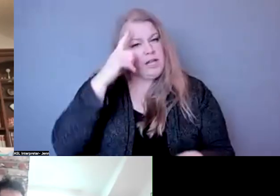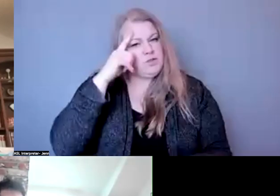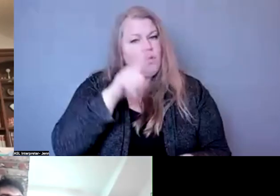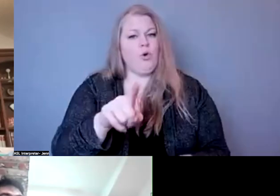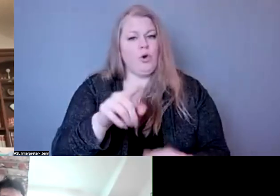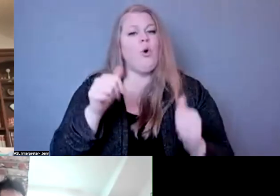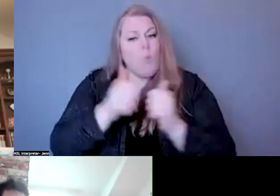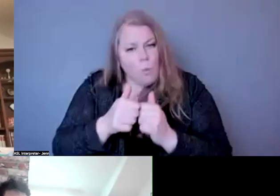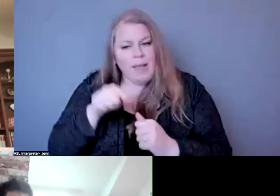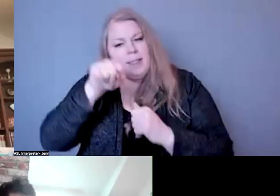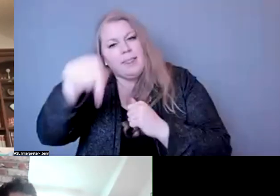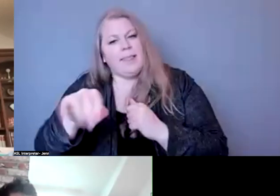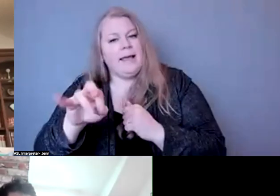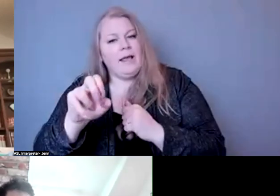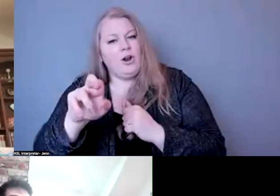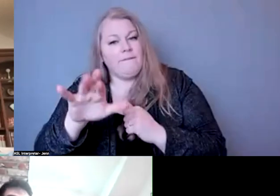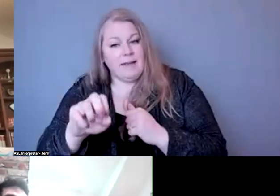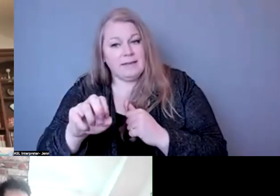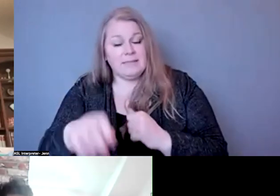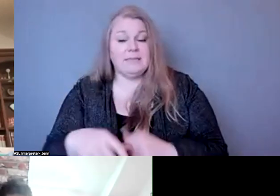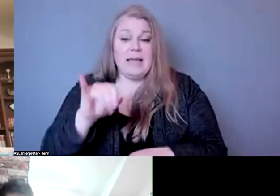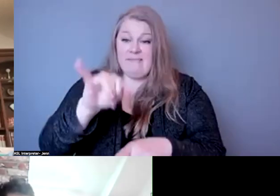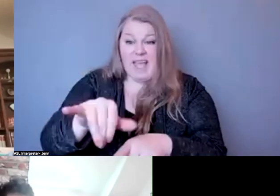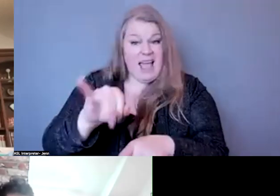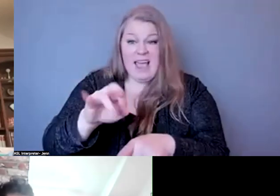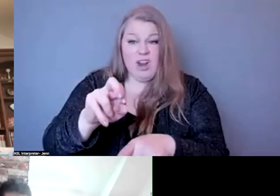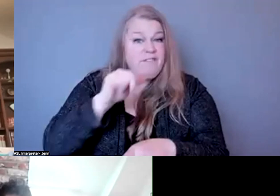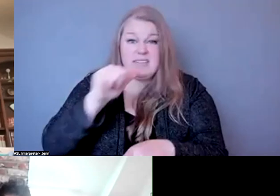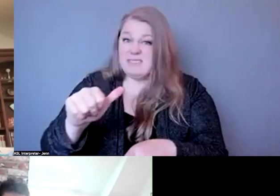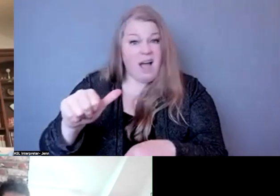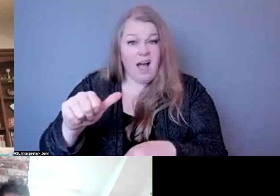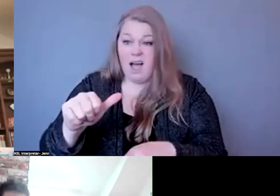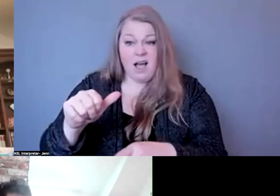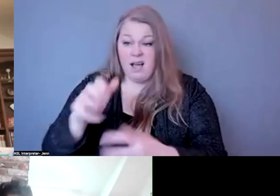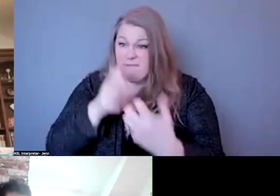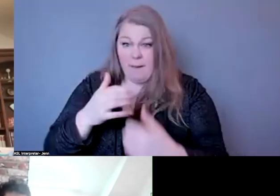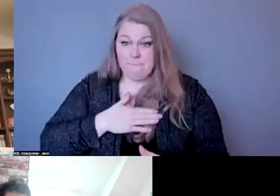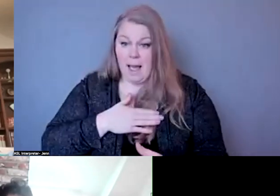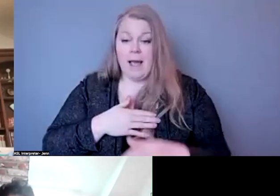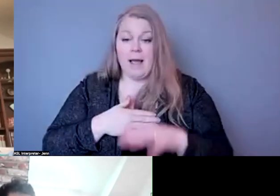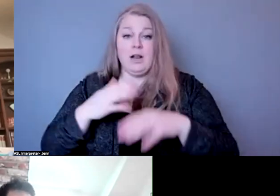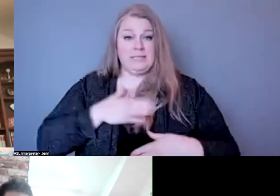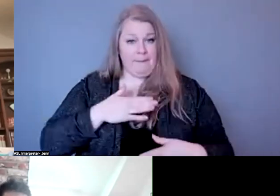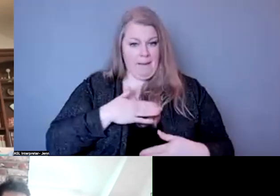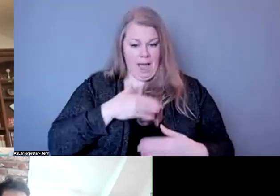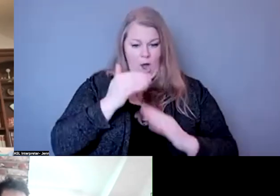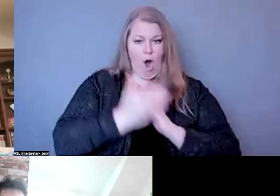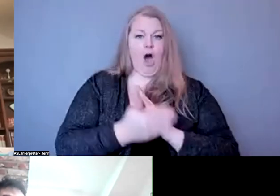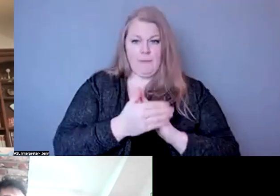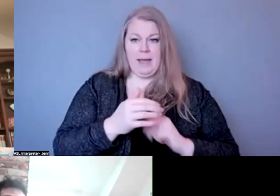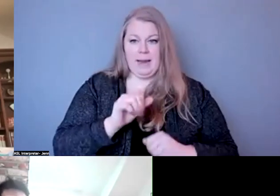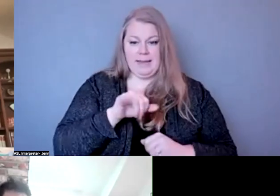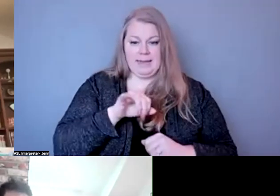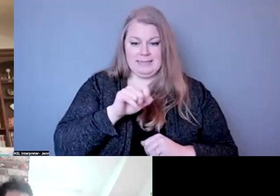the interface. If the native interface does not do what you need it to do, does your assistant, does your automated assistant have